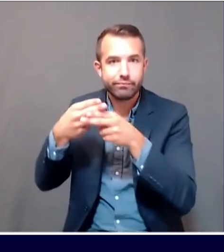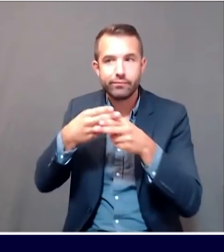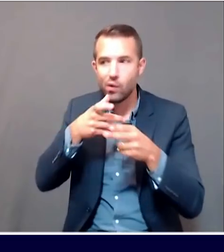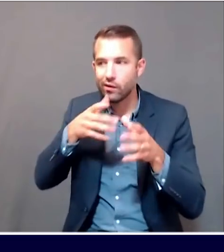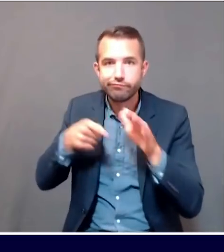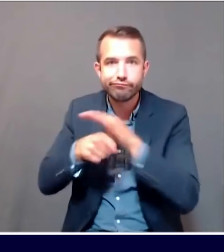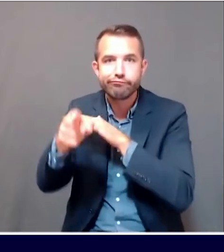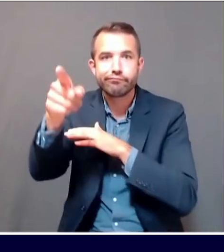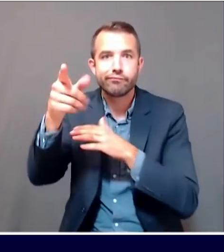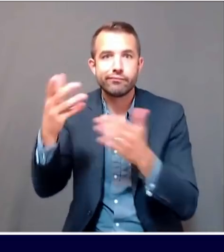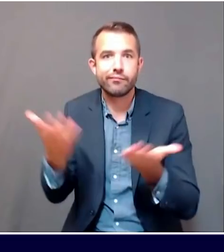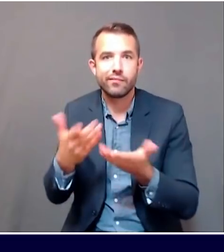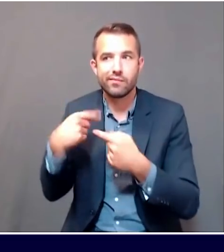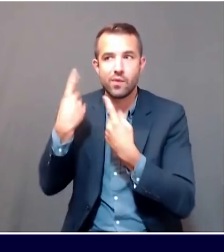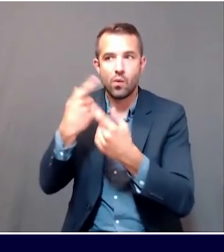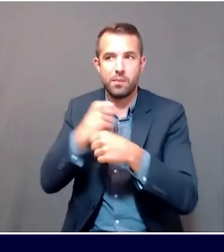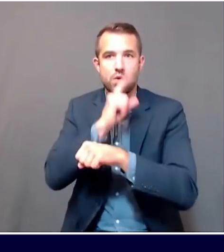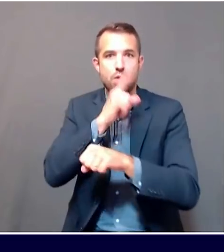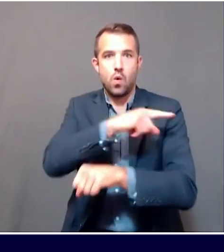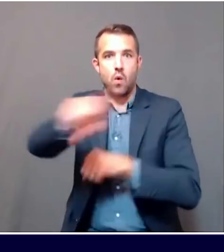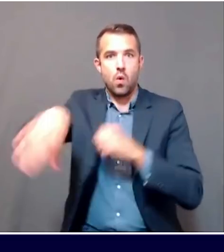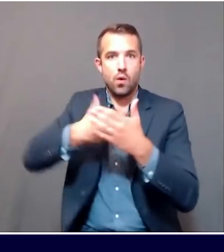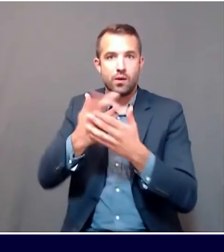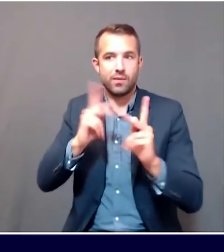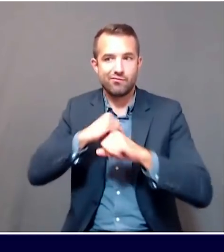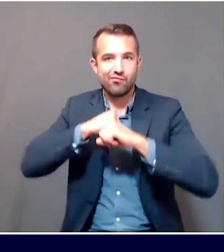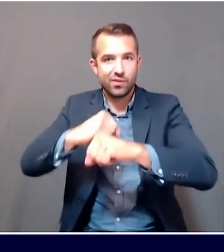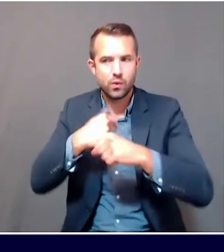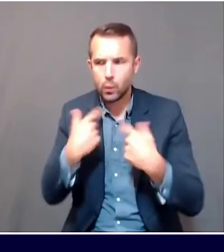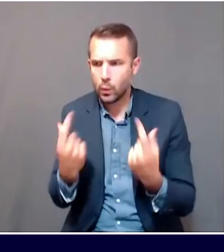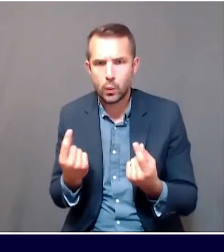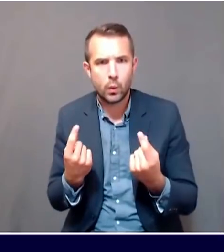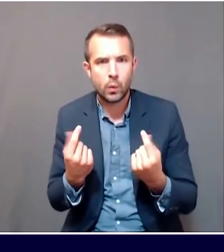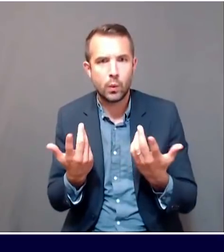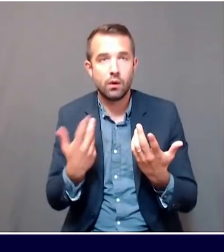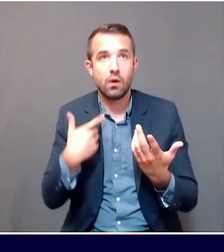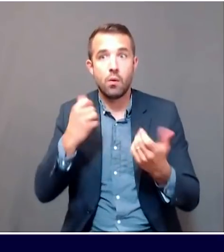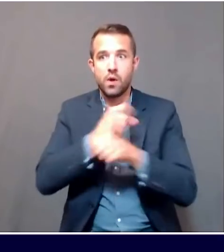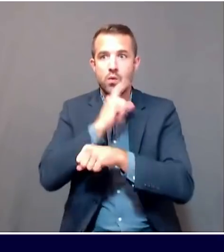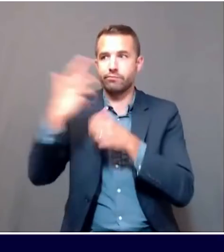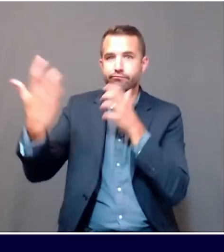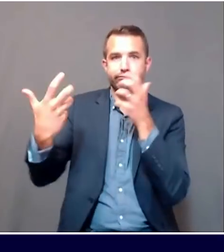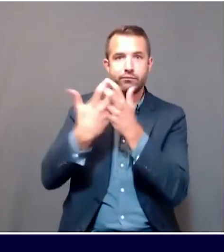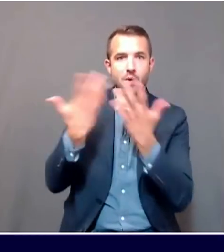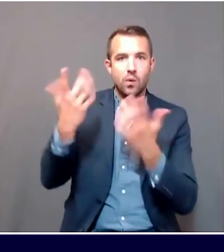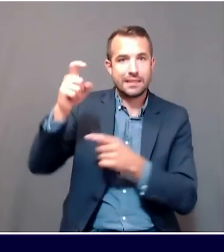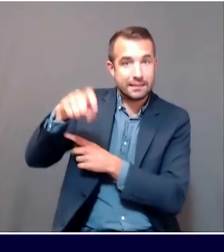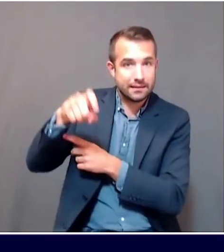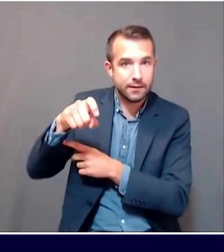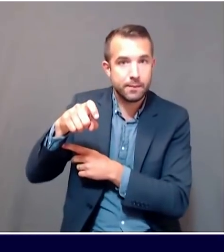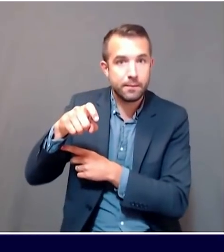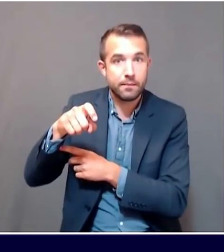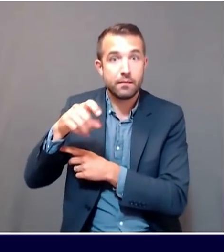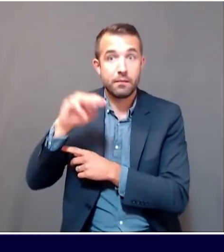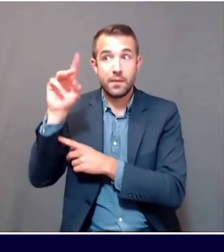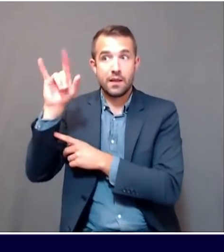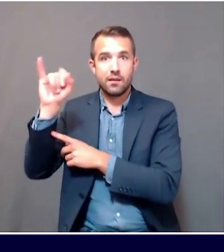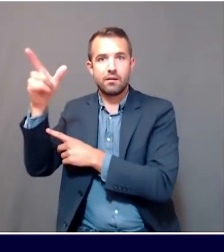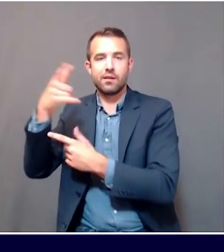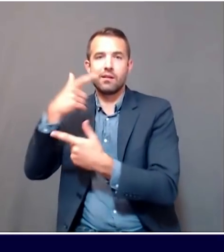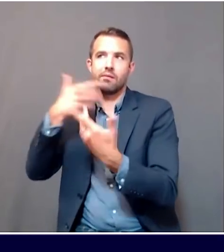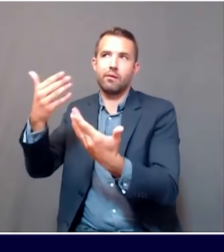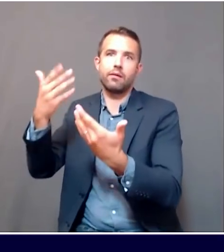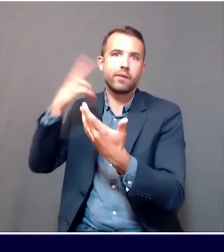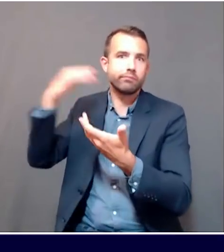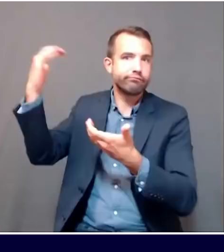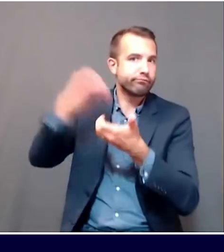everyone stays safe. We're adjusting the system so that MDI Hospital, and I thank them for their partnership and their desire to step up